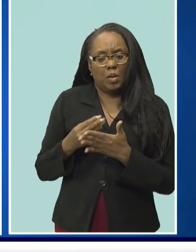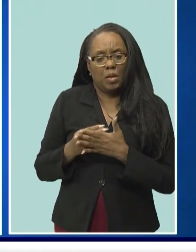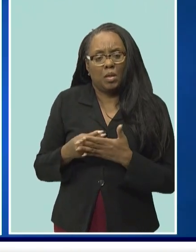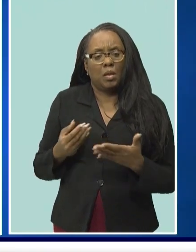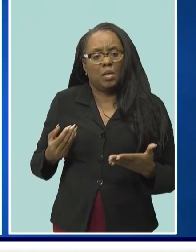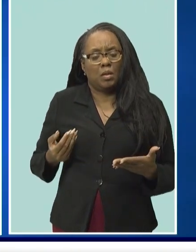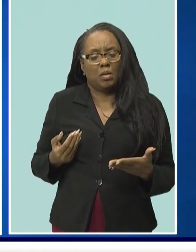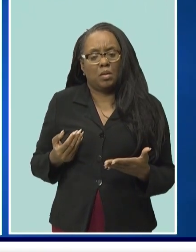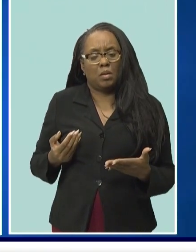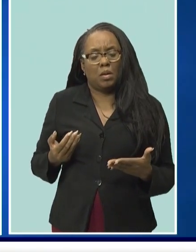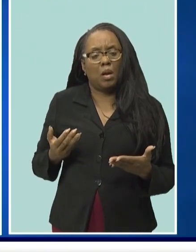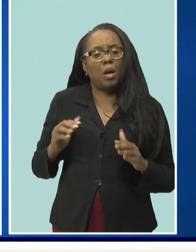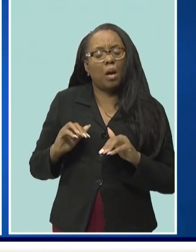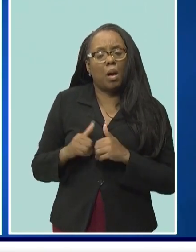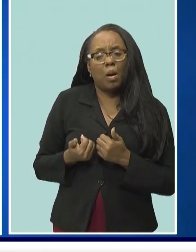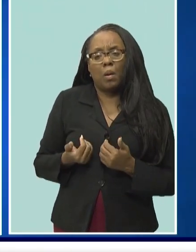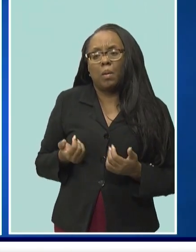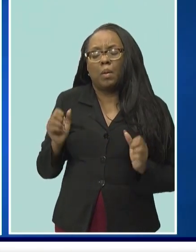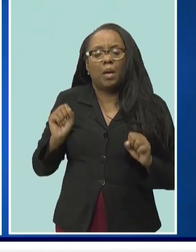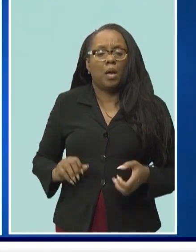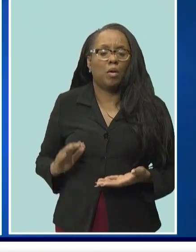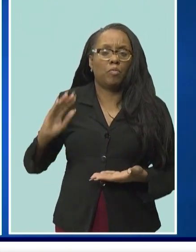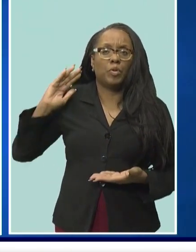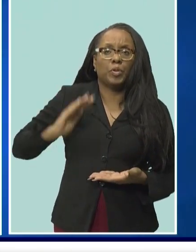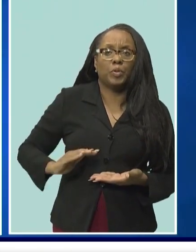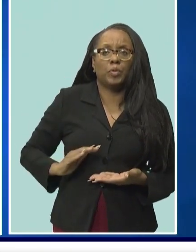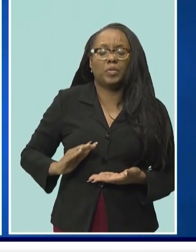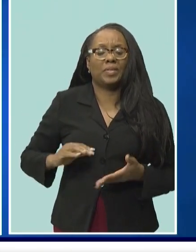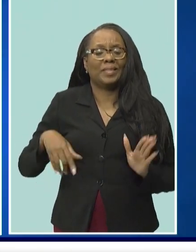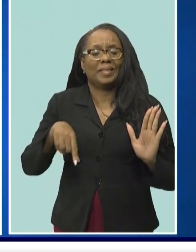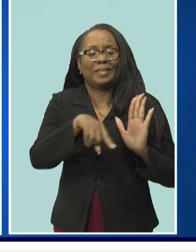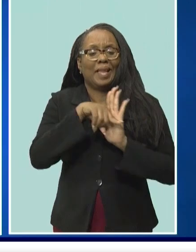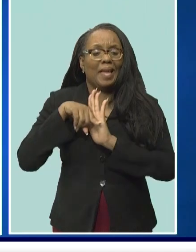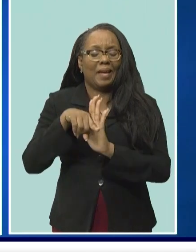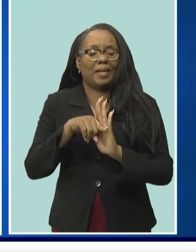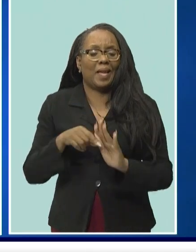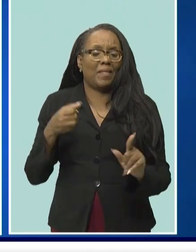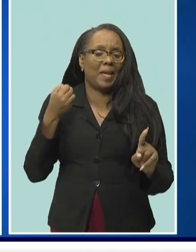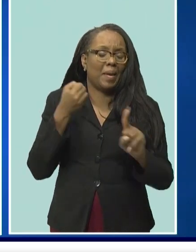can hedge your bets and also reduce the negative impact